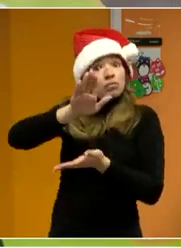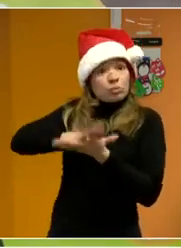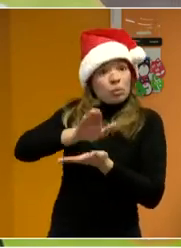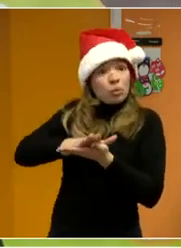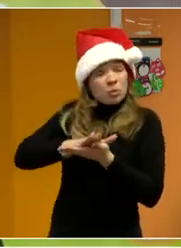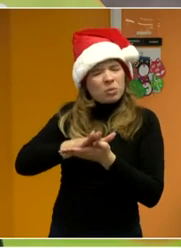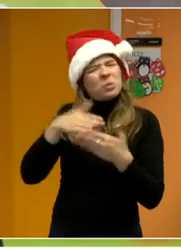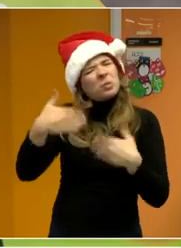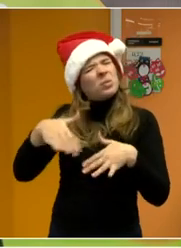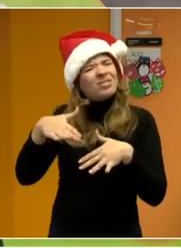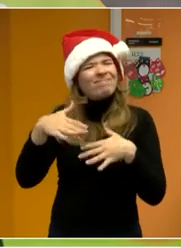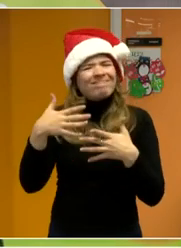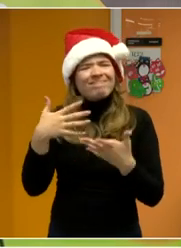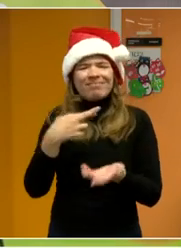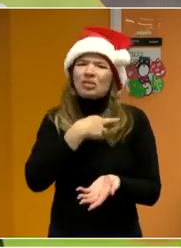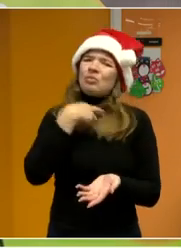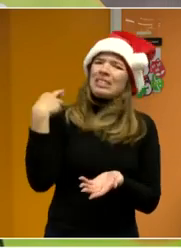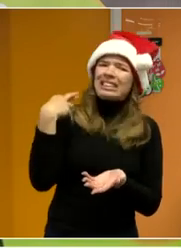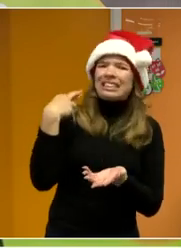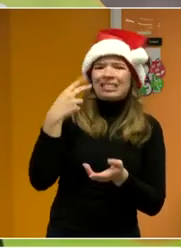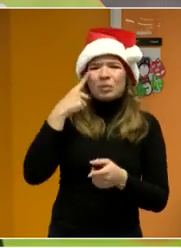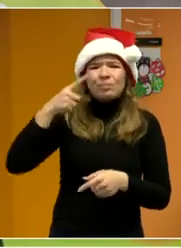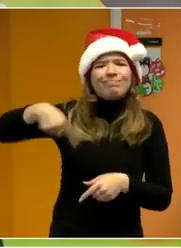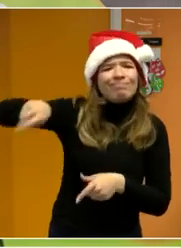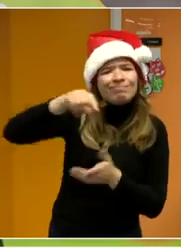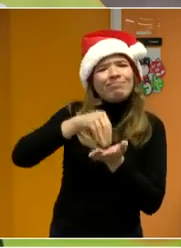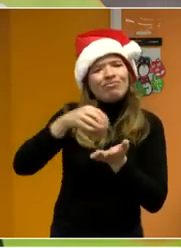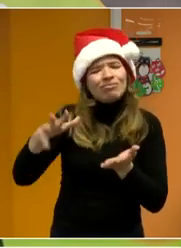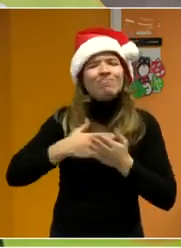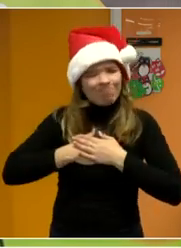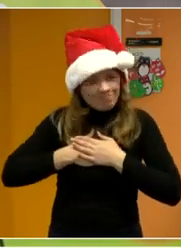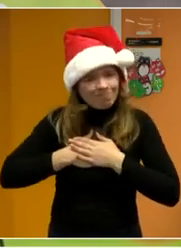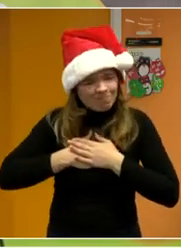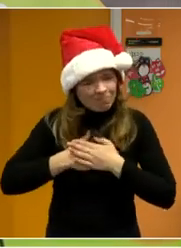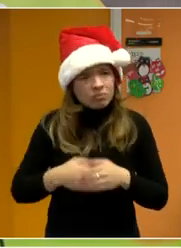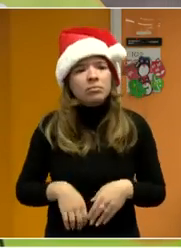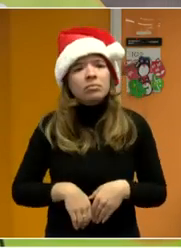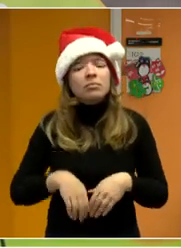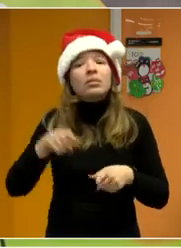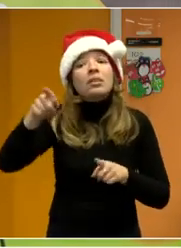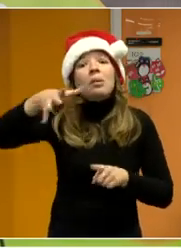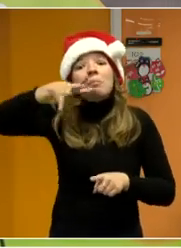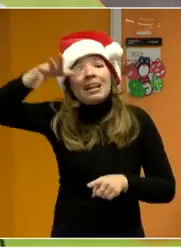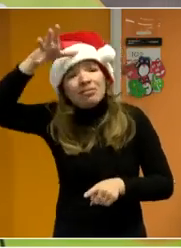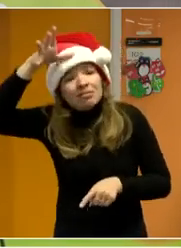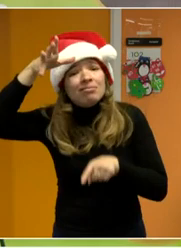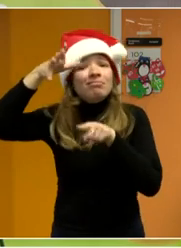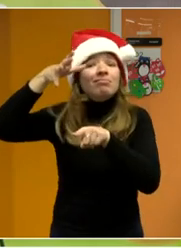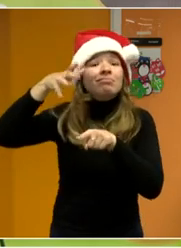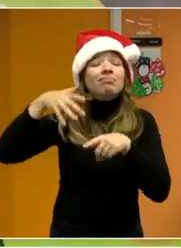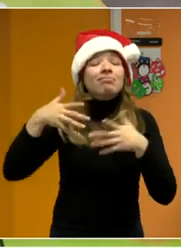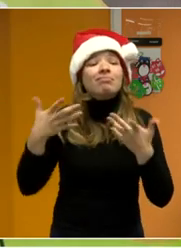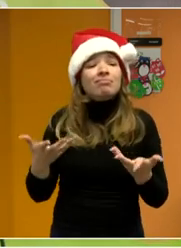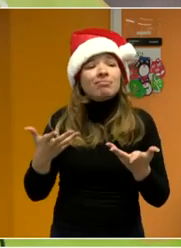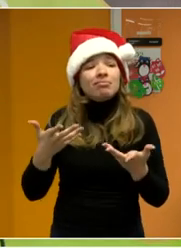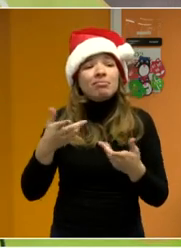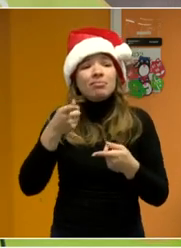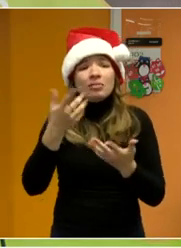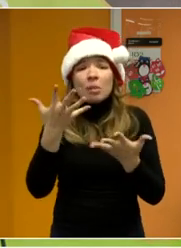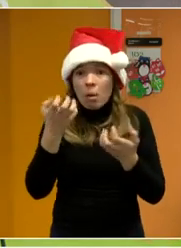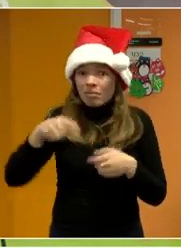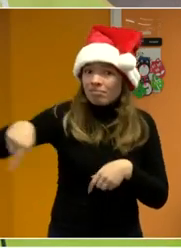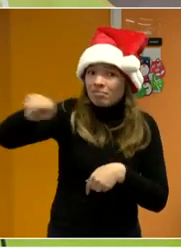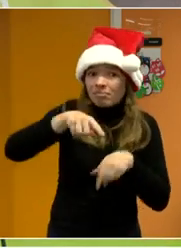people. So we want parents, if you want to make sure that your young person has something to do after